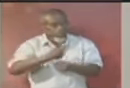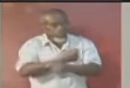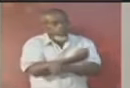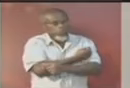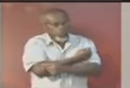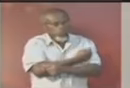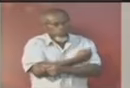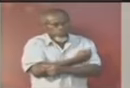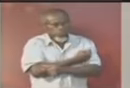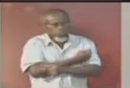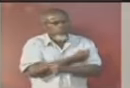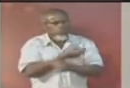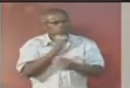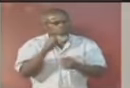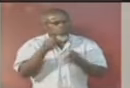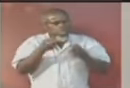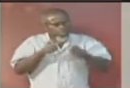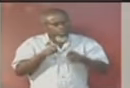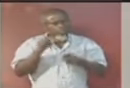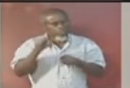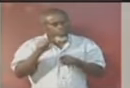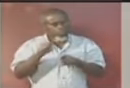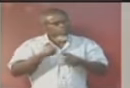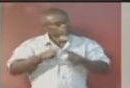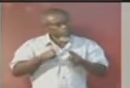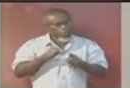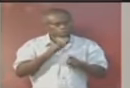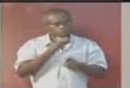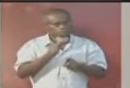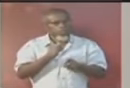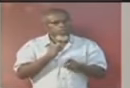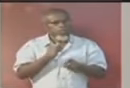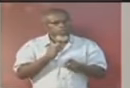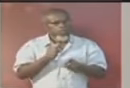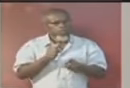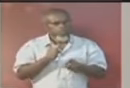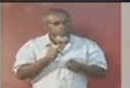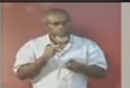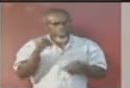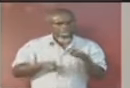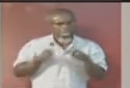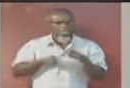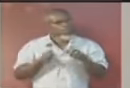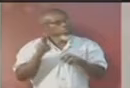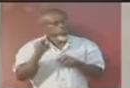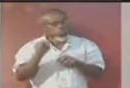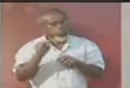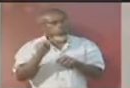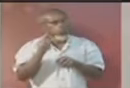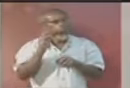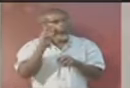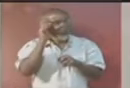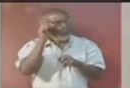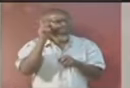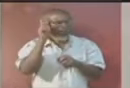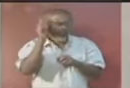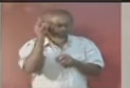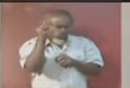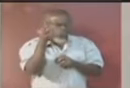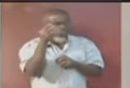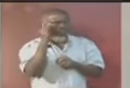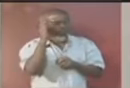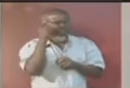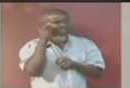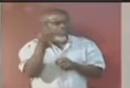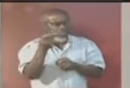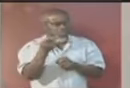is happening. So I don't think that we can rule out boosters. As I said, inactivated virus vaccines, very often